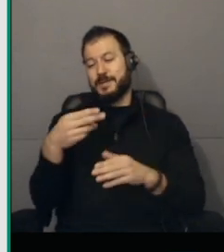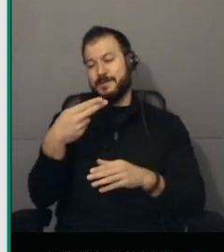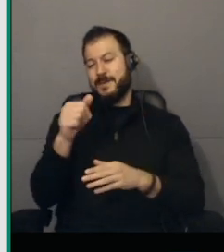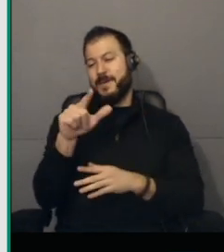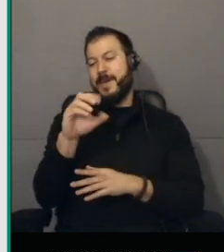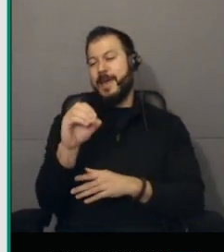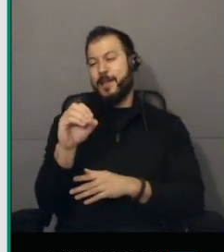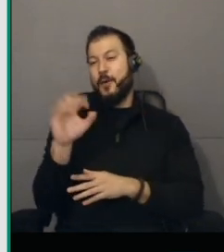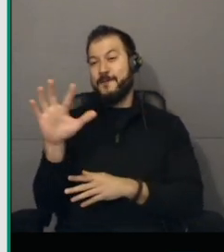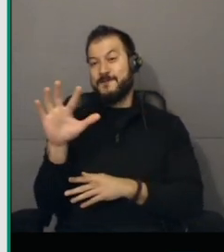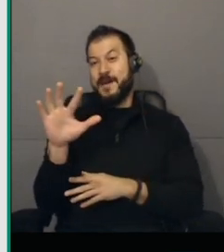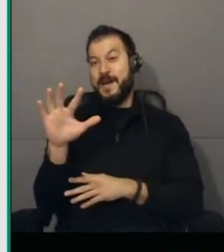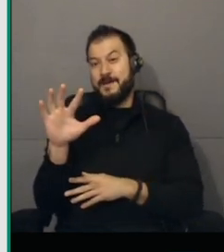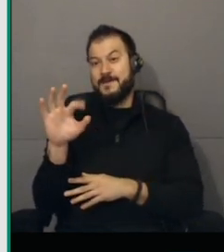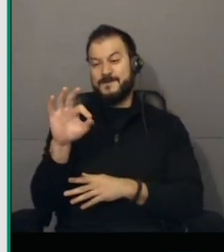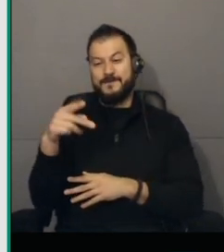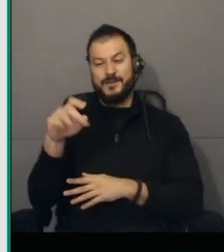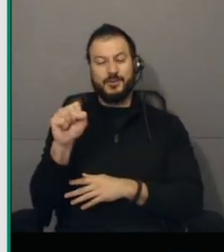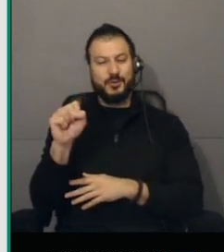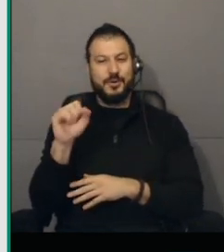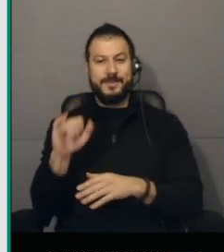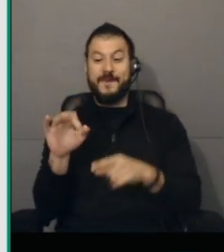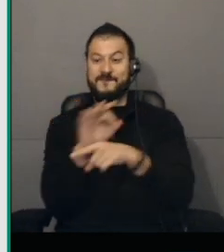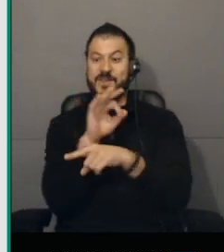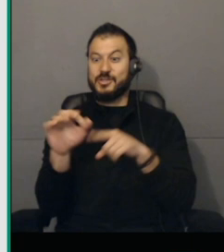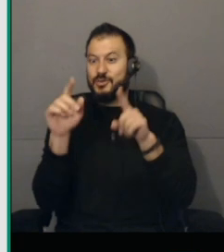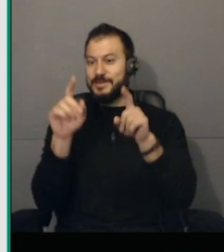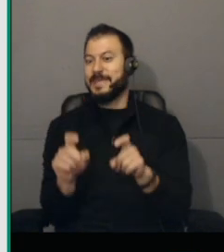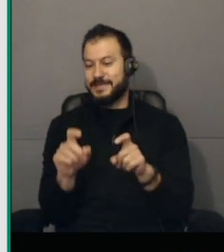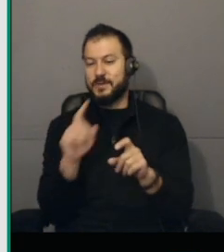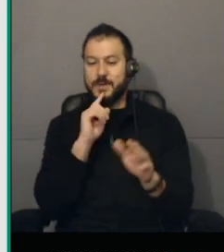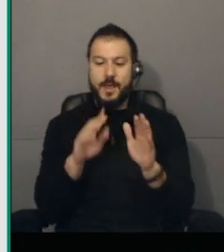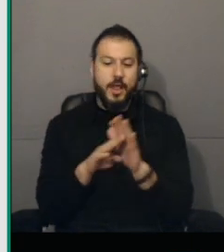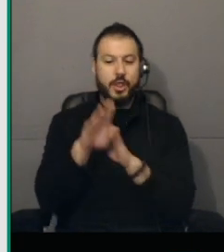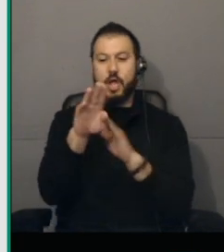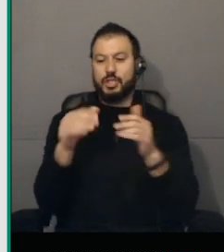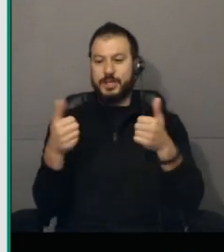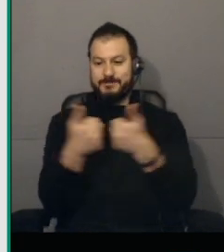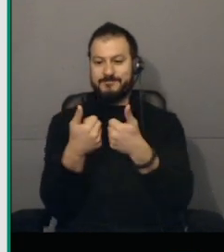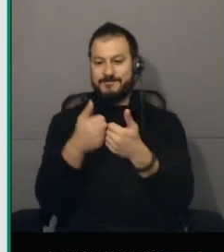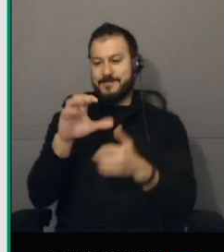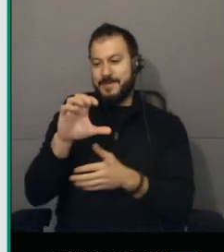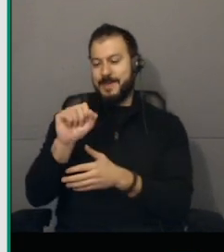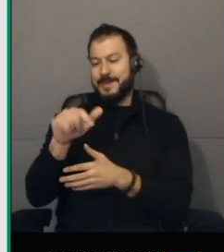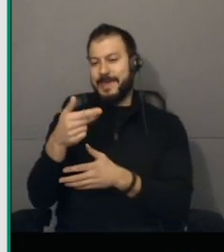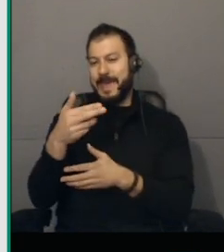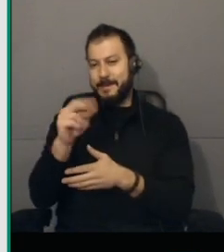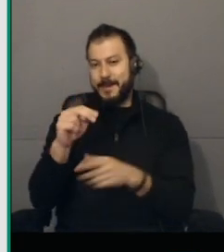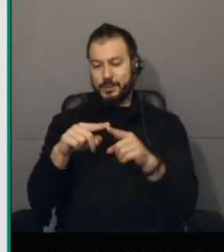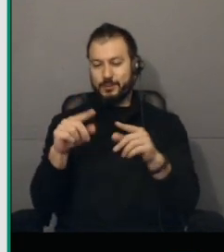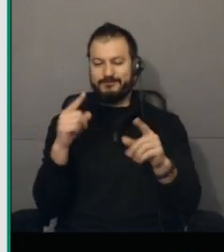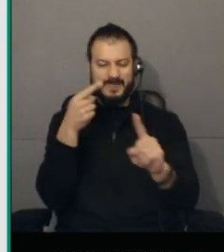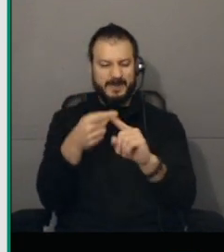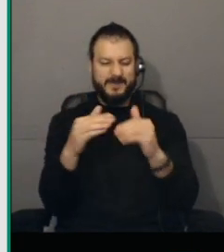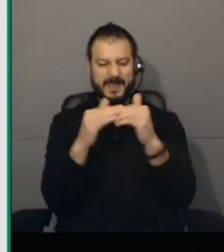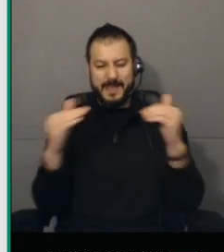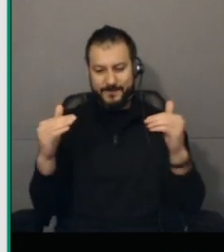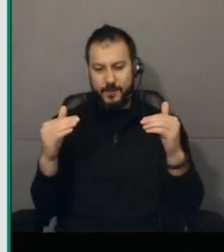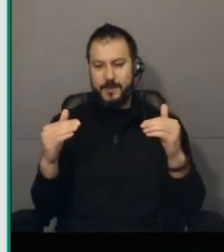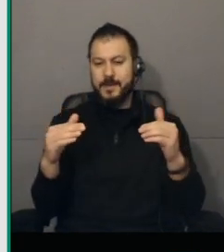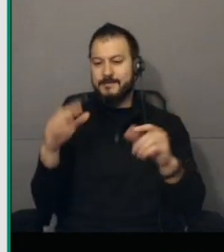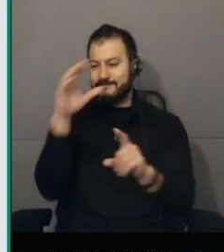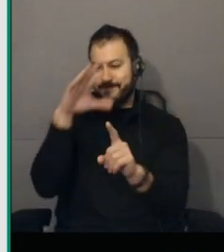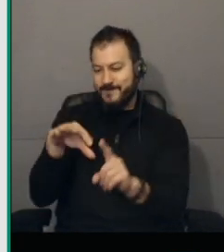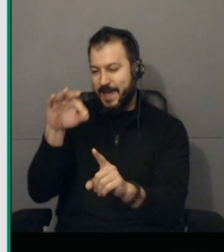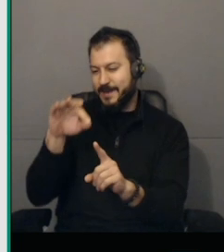5. An example of a functional test case would be to launch the campaign to a specific level, traverse the map to a unique